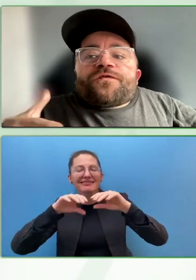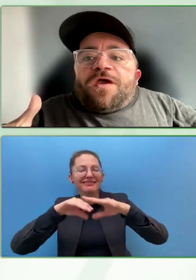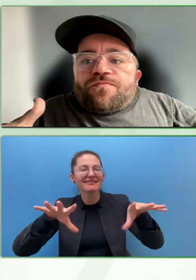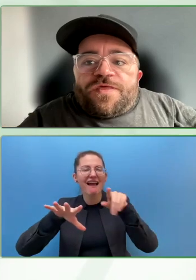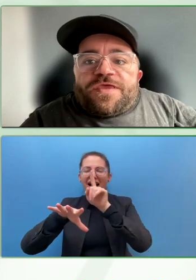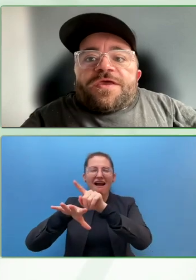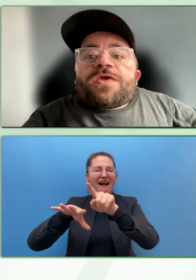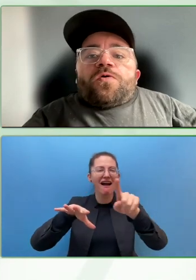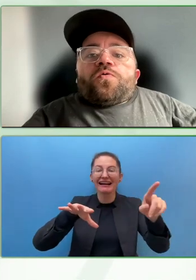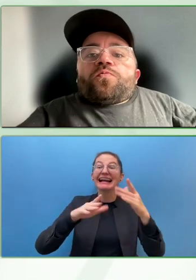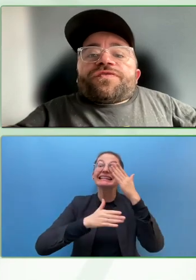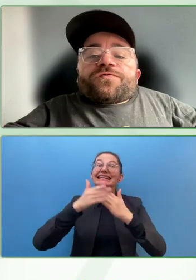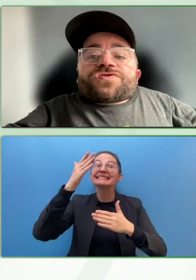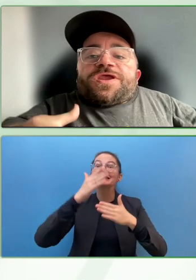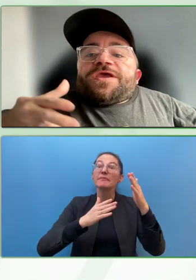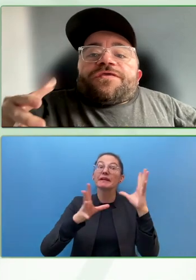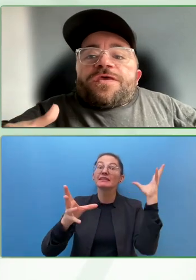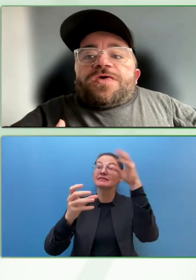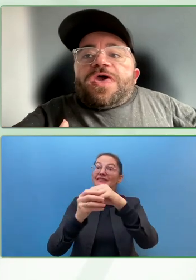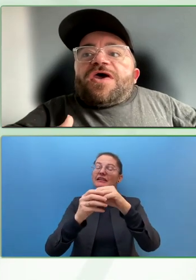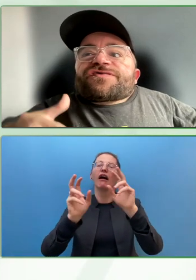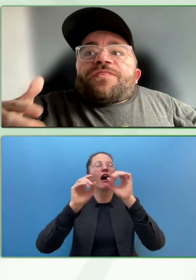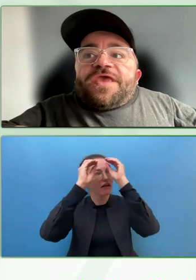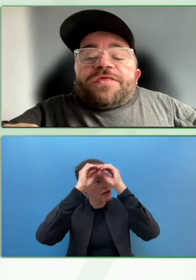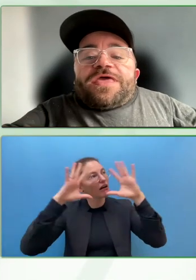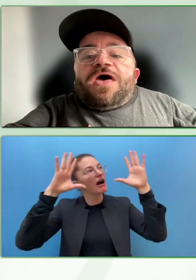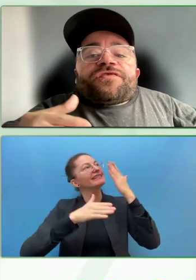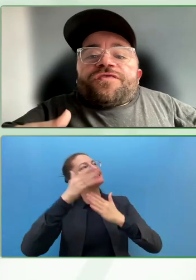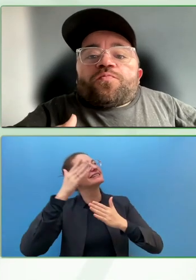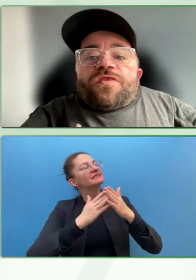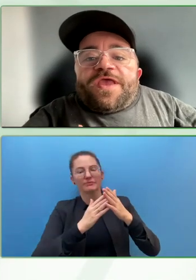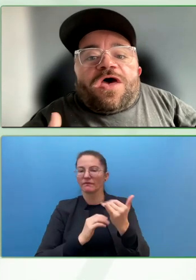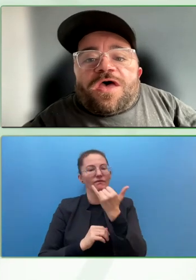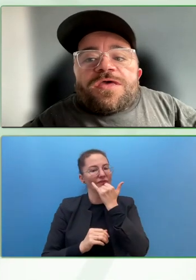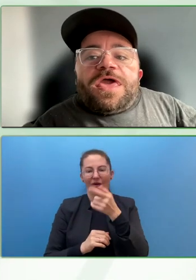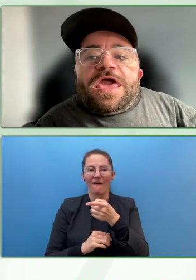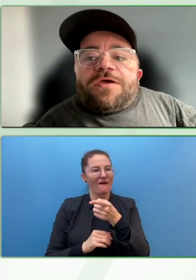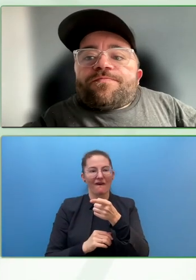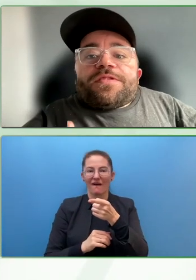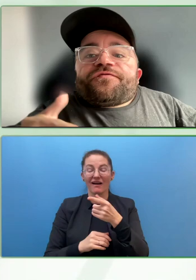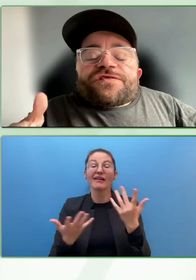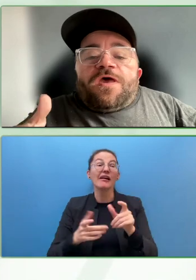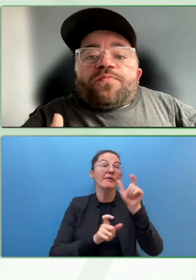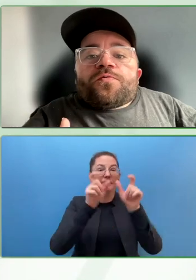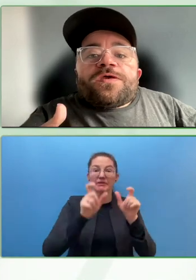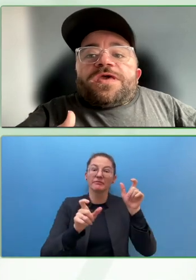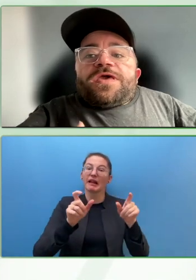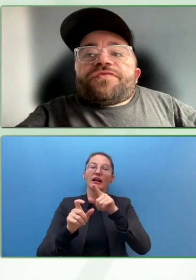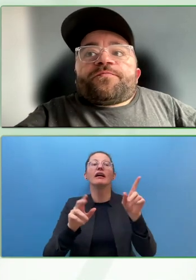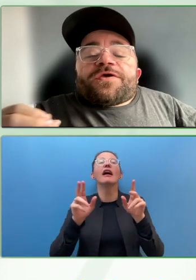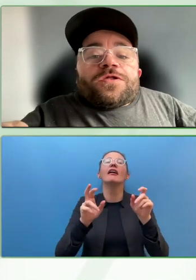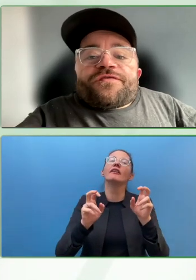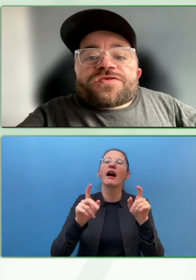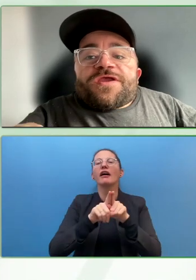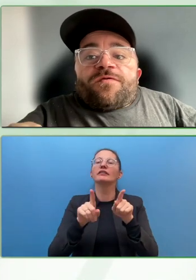to overcome something or want to achieve something other than what they are. For example,